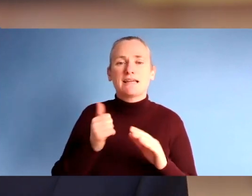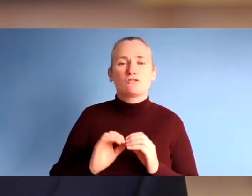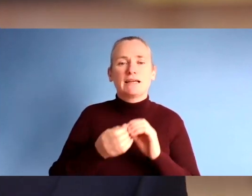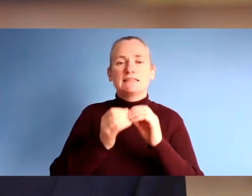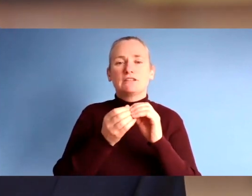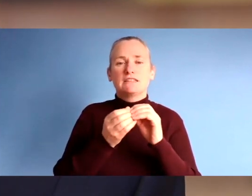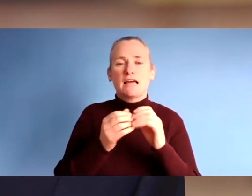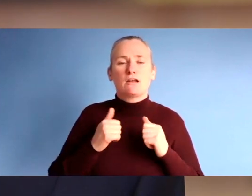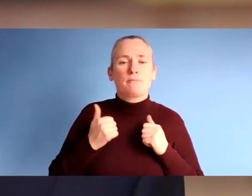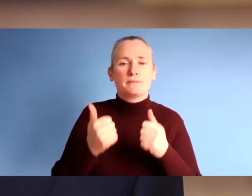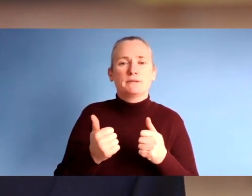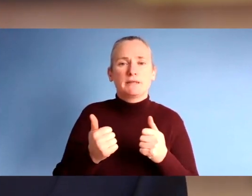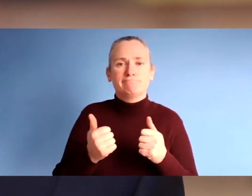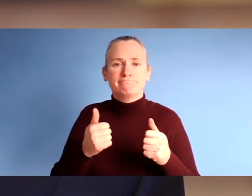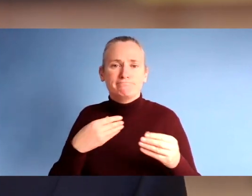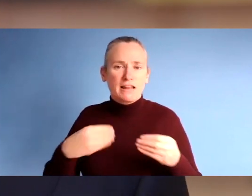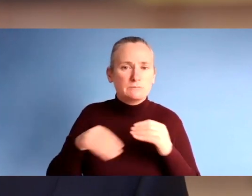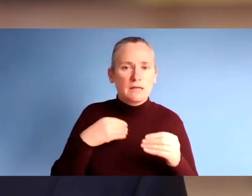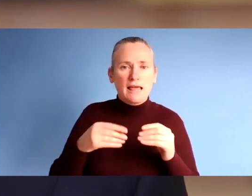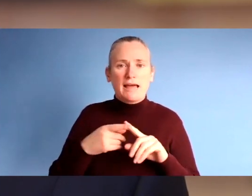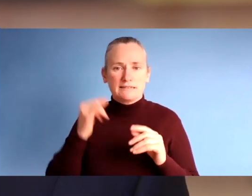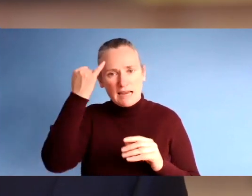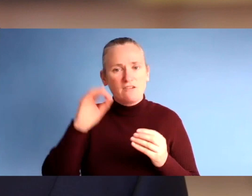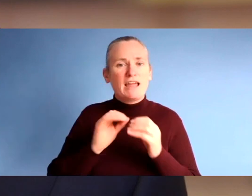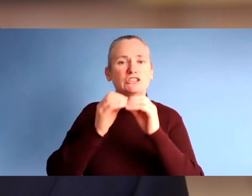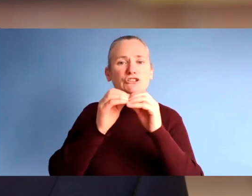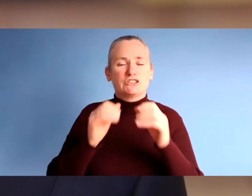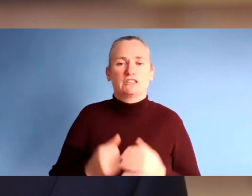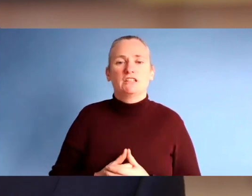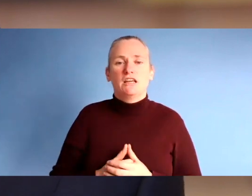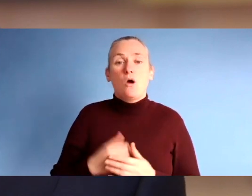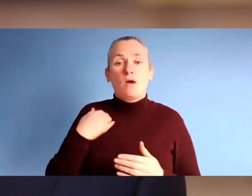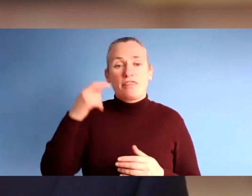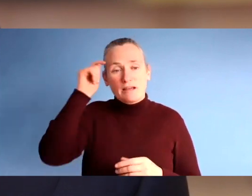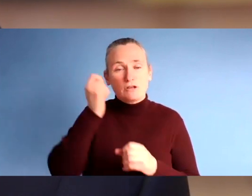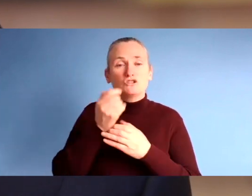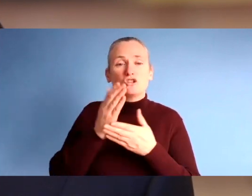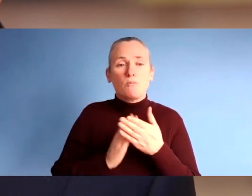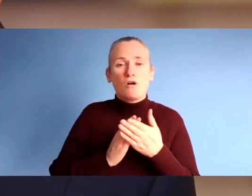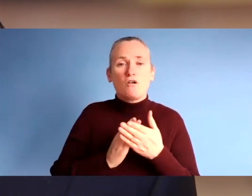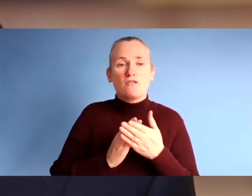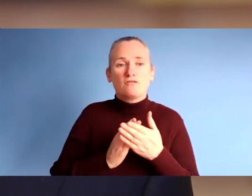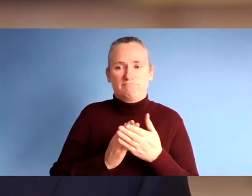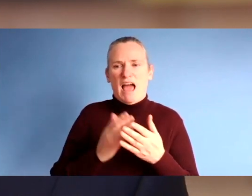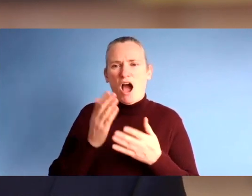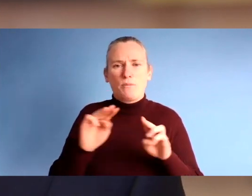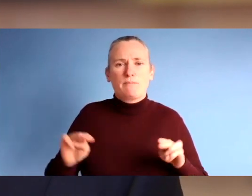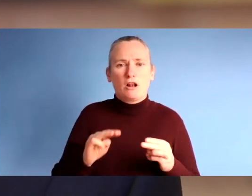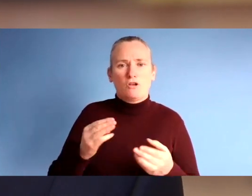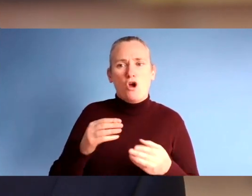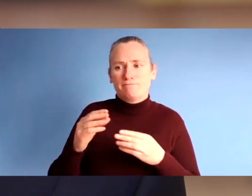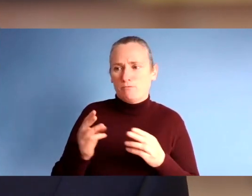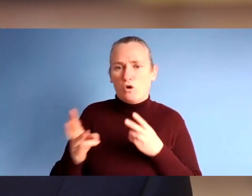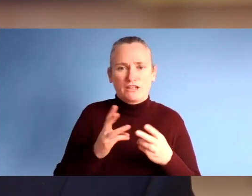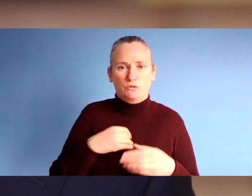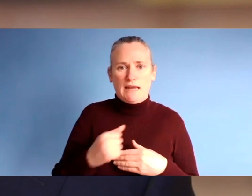our ability to be agile and to innovate. When we think about some of the roles that people are earning a living from today, social